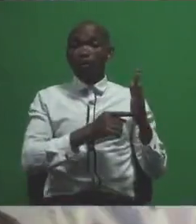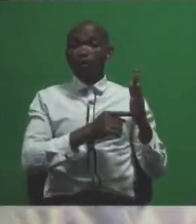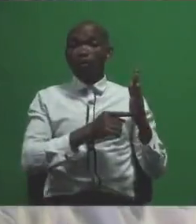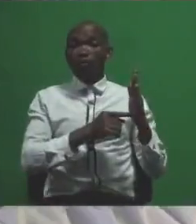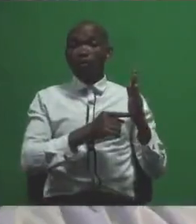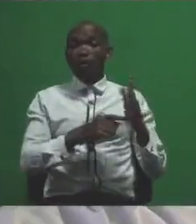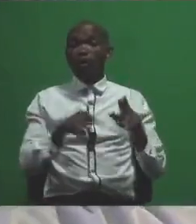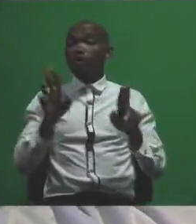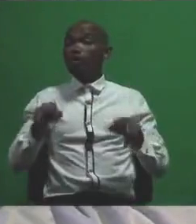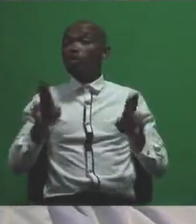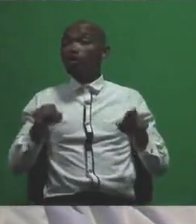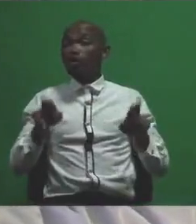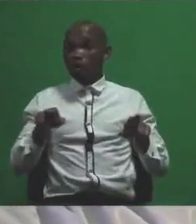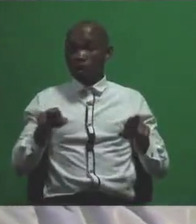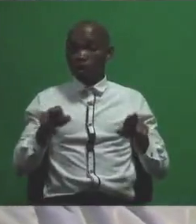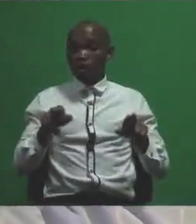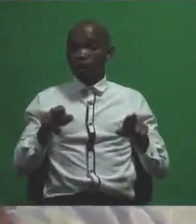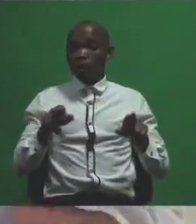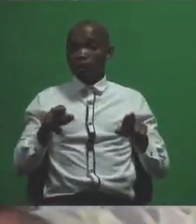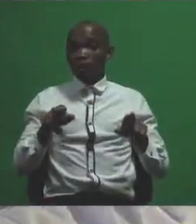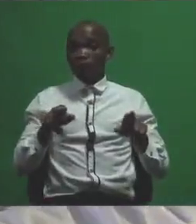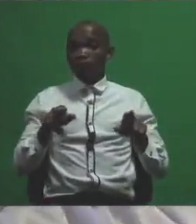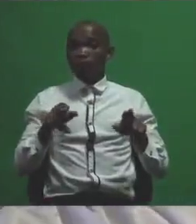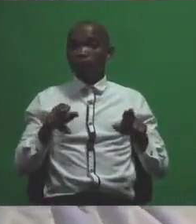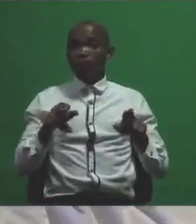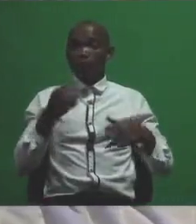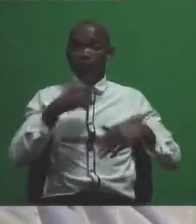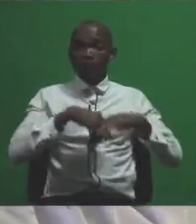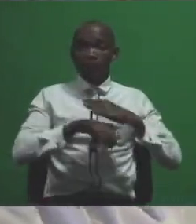always are, because we have a